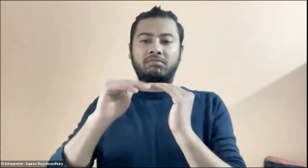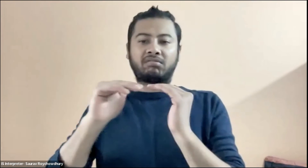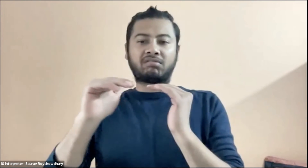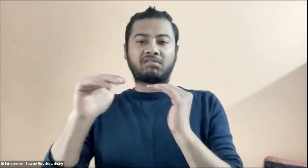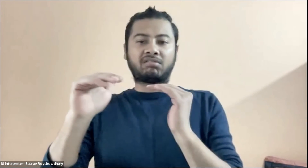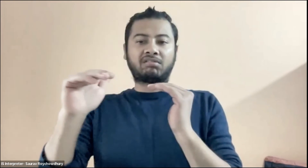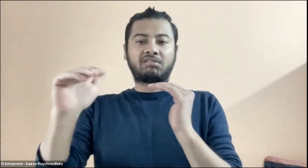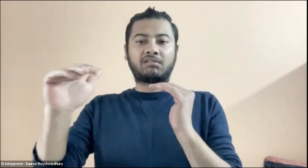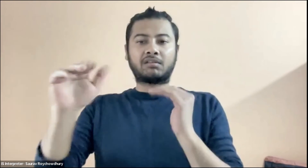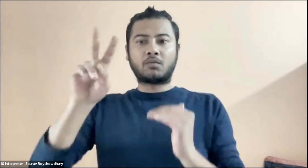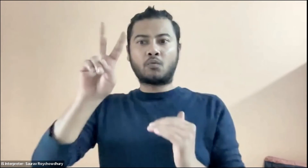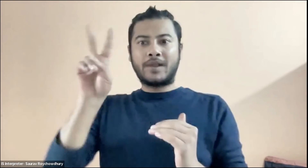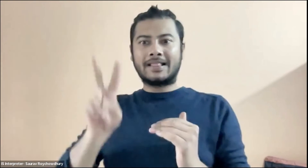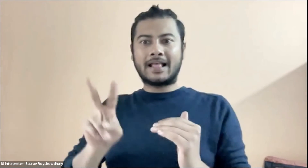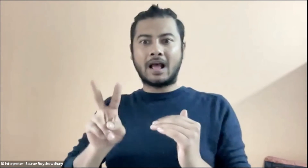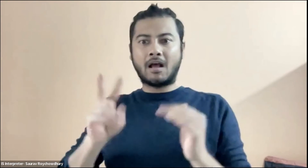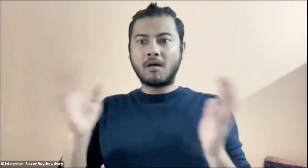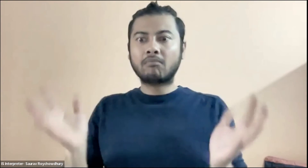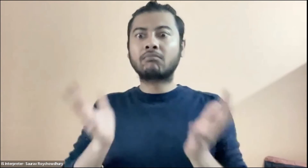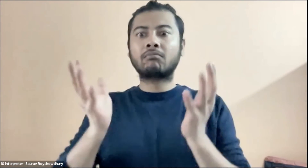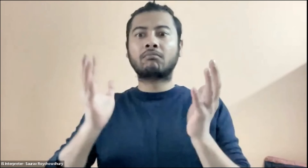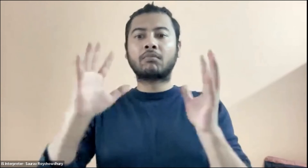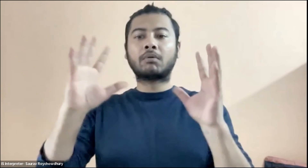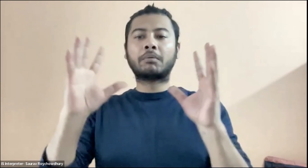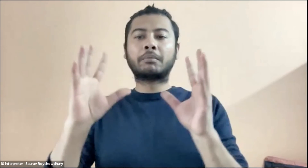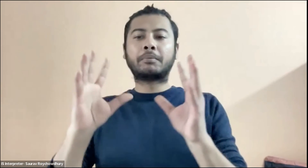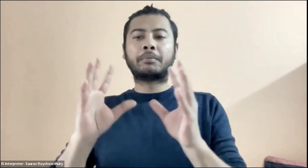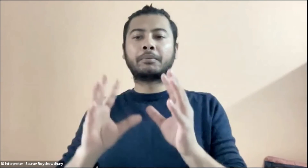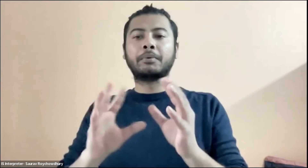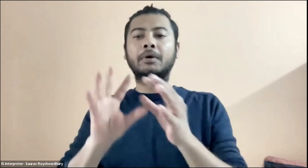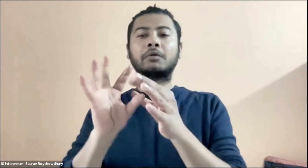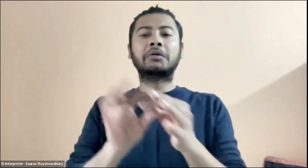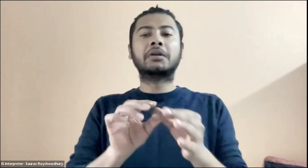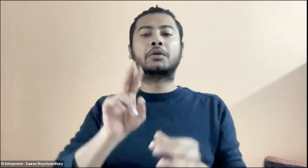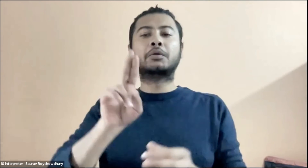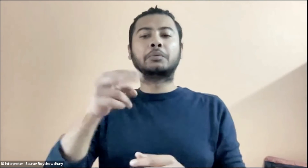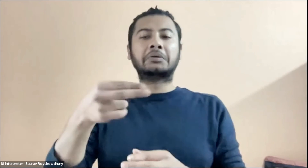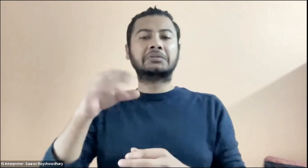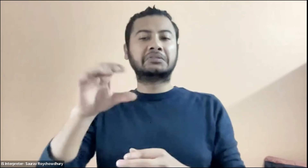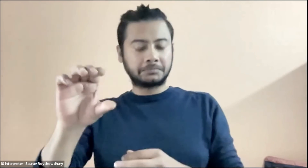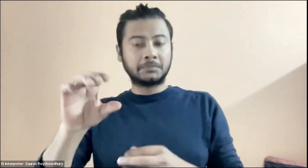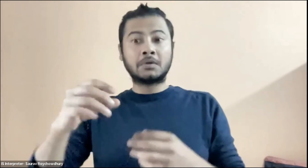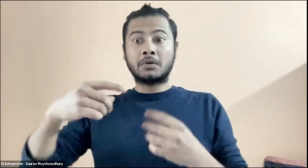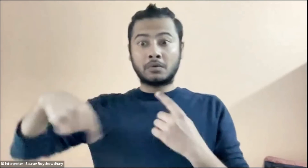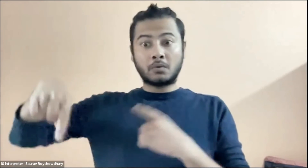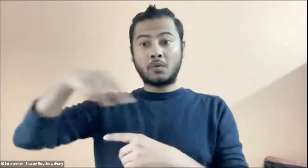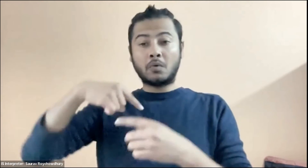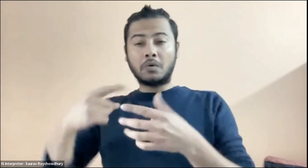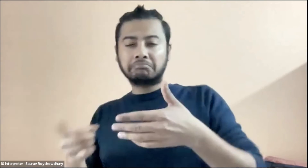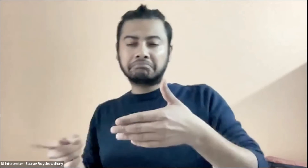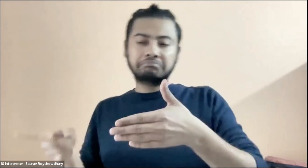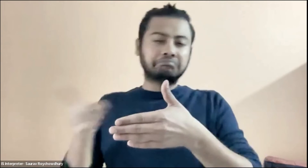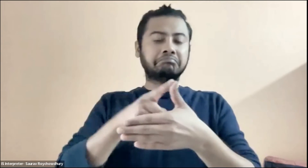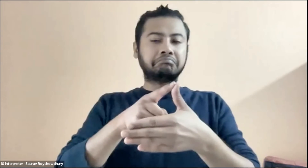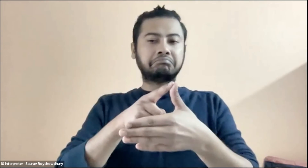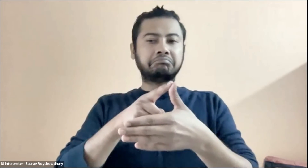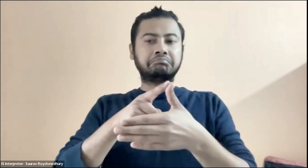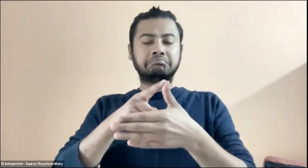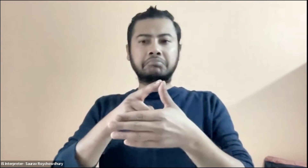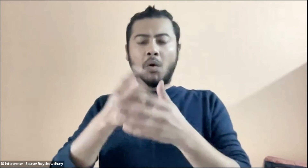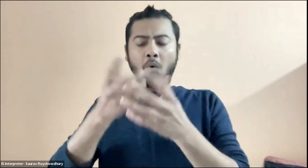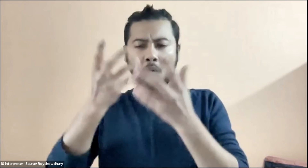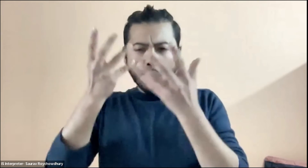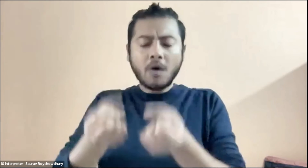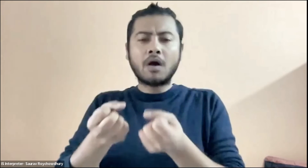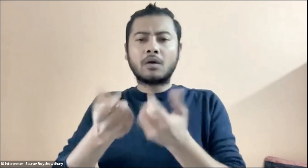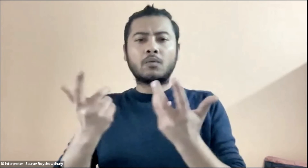movement of UHC. So for us, our priorities would be to review rebuild and bouncing